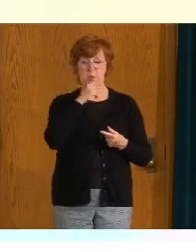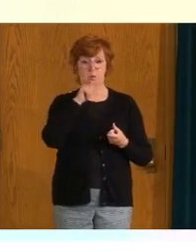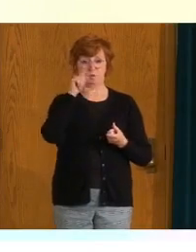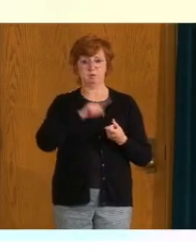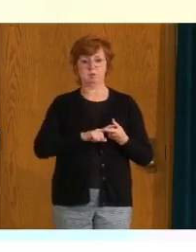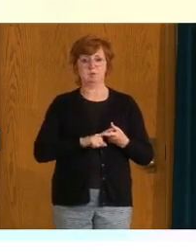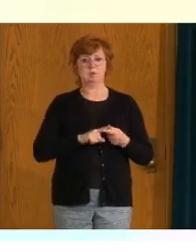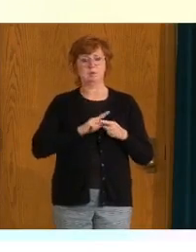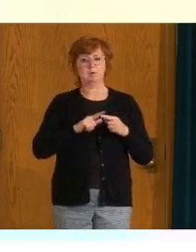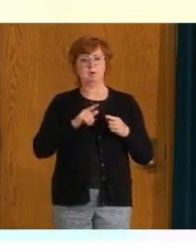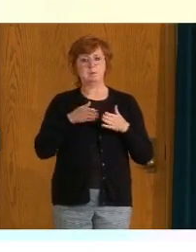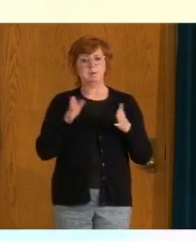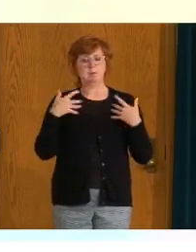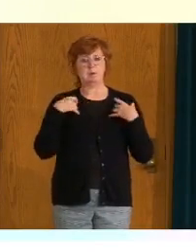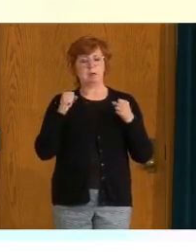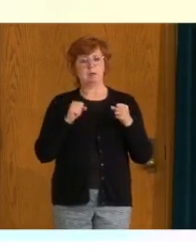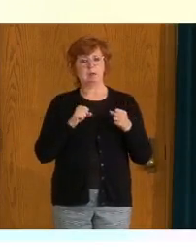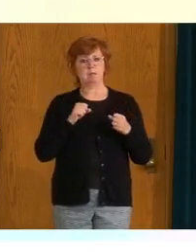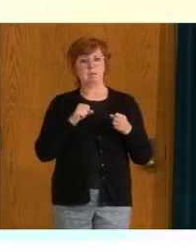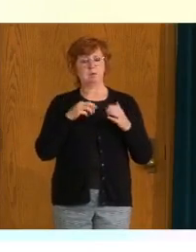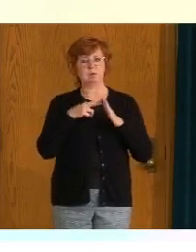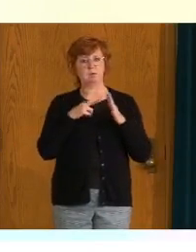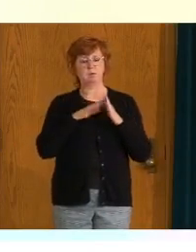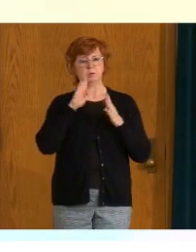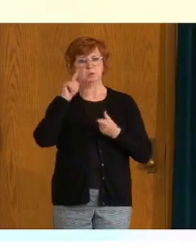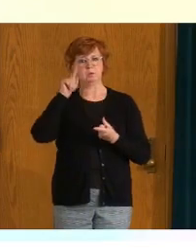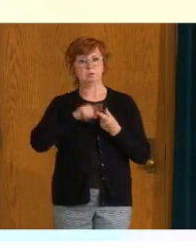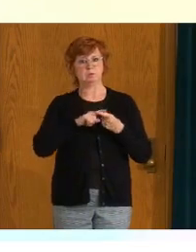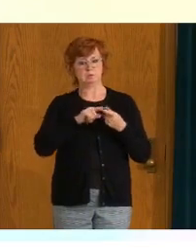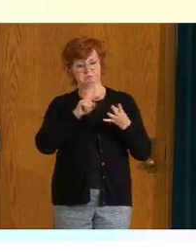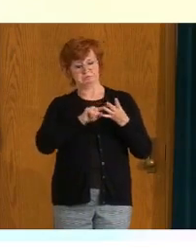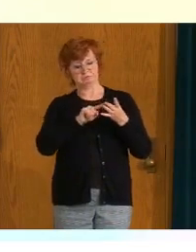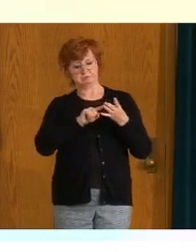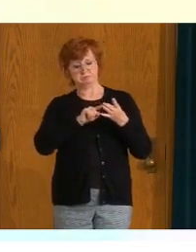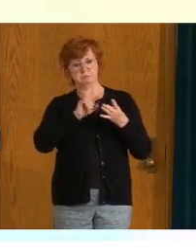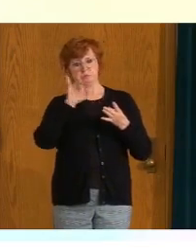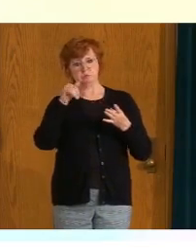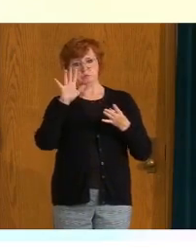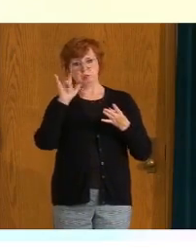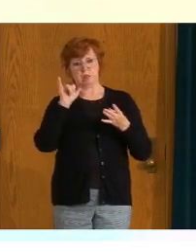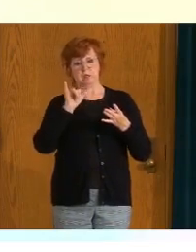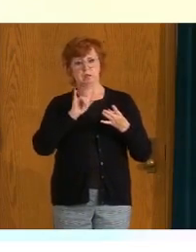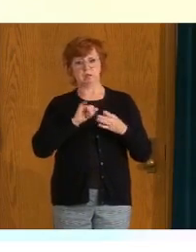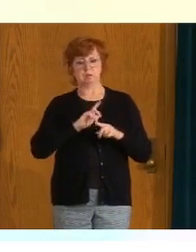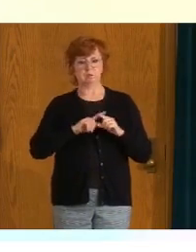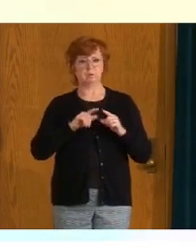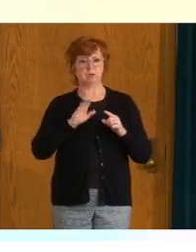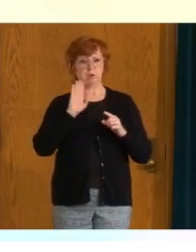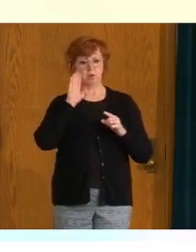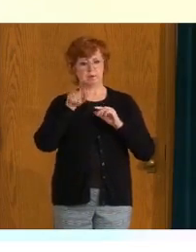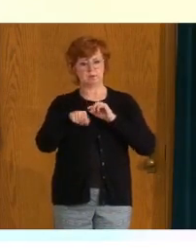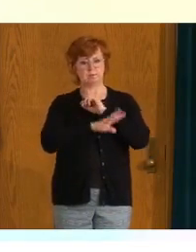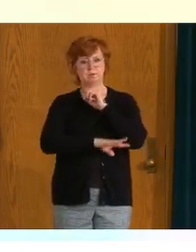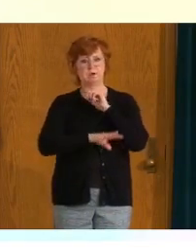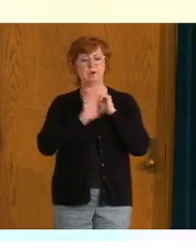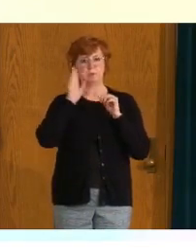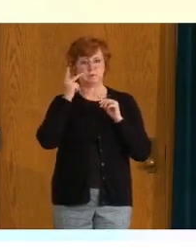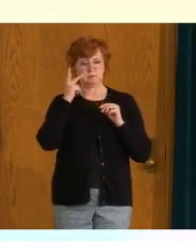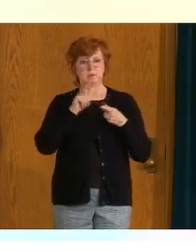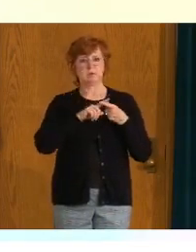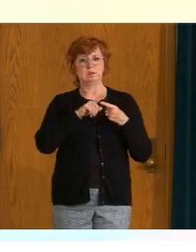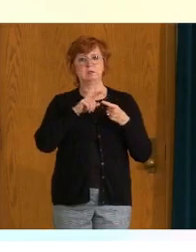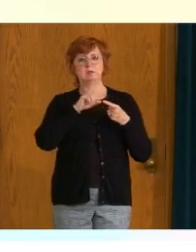mid-July onwards, we expect to see, the usual coughs and colds making the rounds, including influenza. So all of that will have to